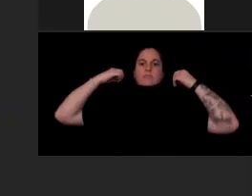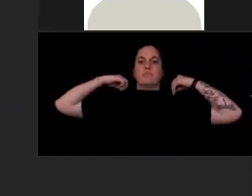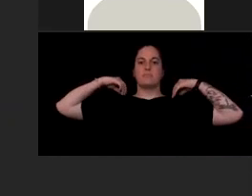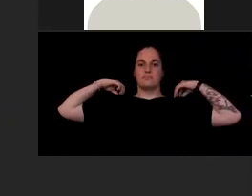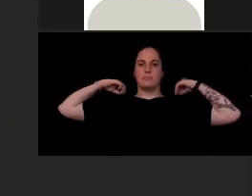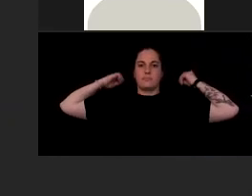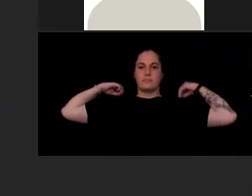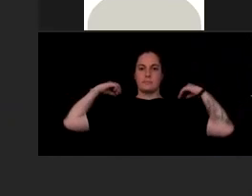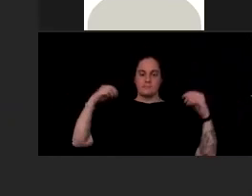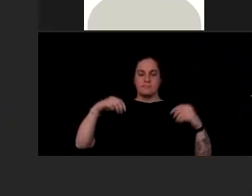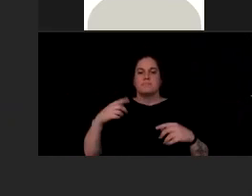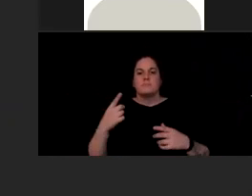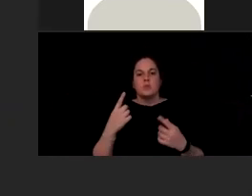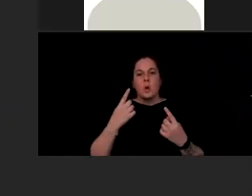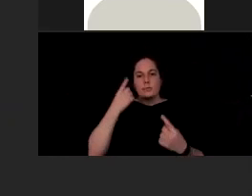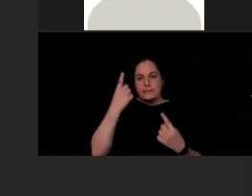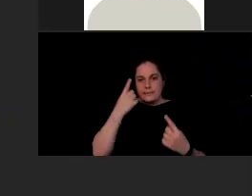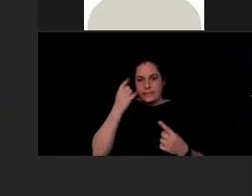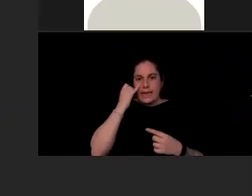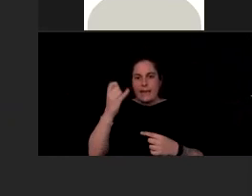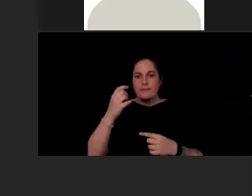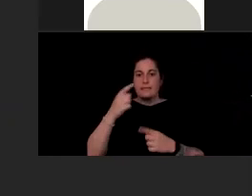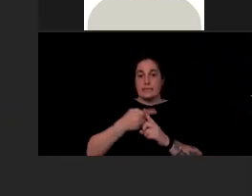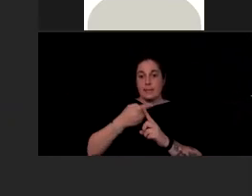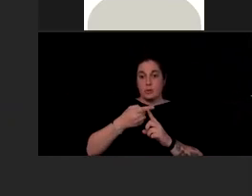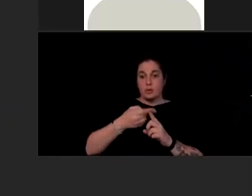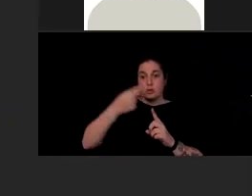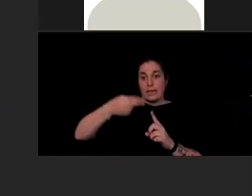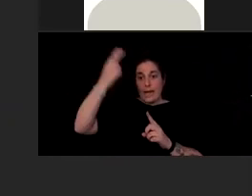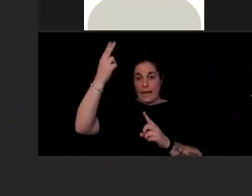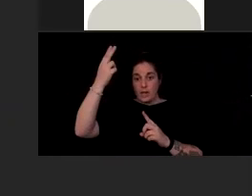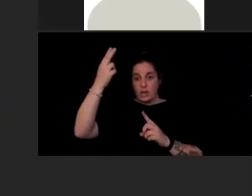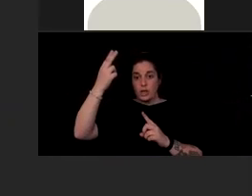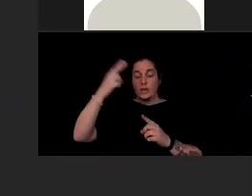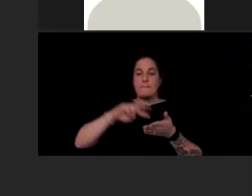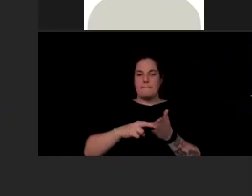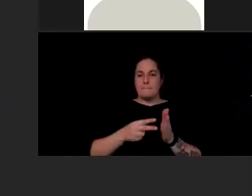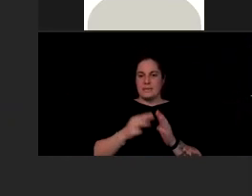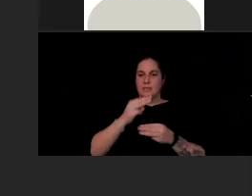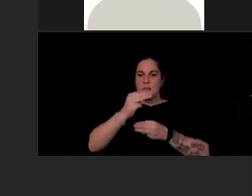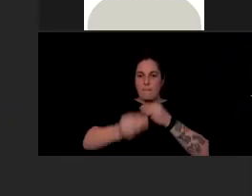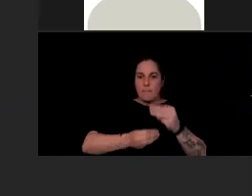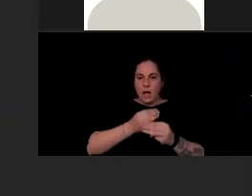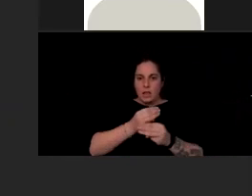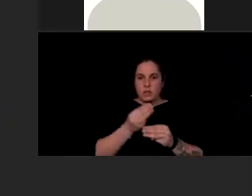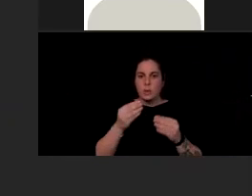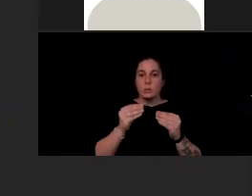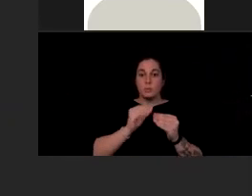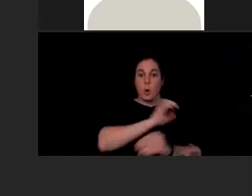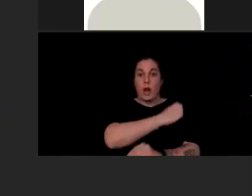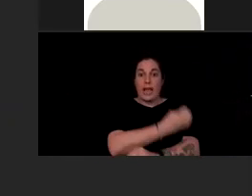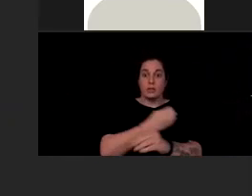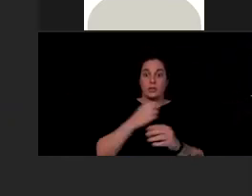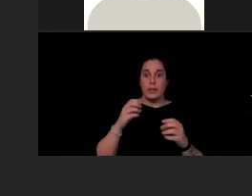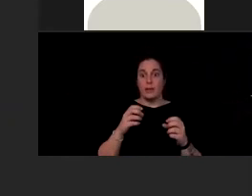You can think of it this way. If the temperature is higher, the molecules in the medium are more energetic, so the wave